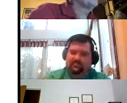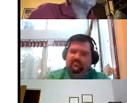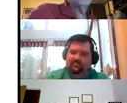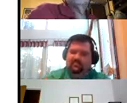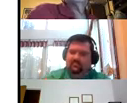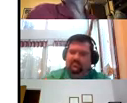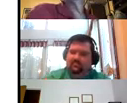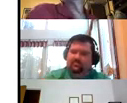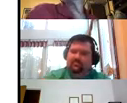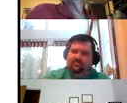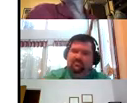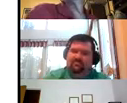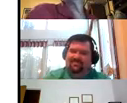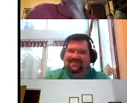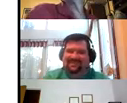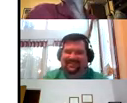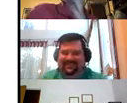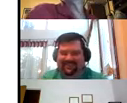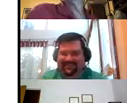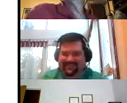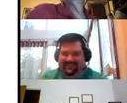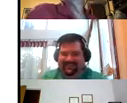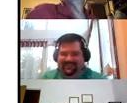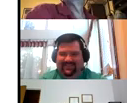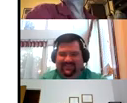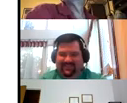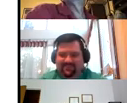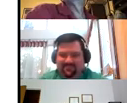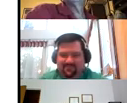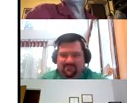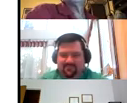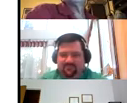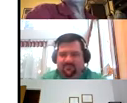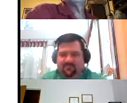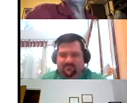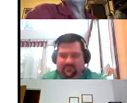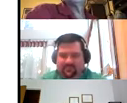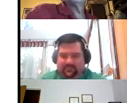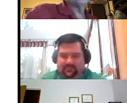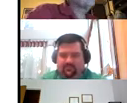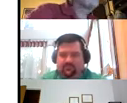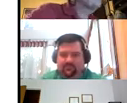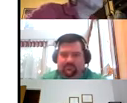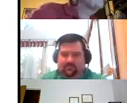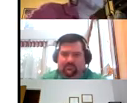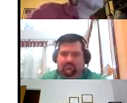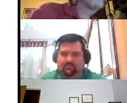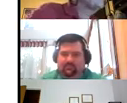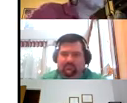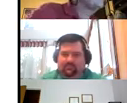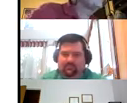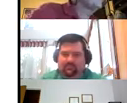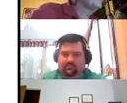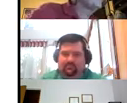I'm a ordained pastor, so I gotta be careful. But also, like, the human experience